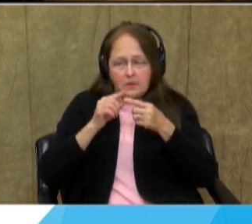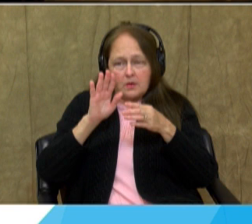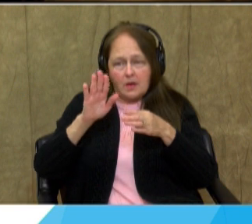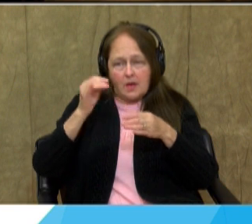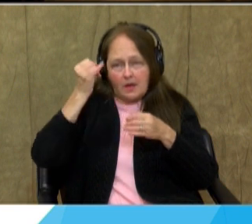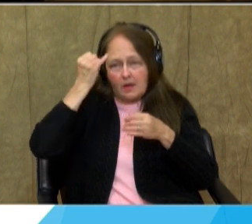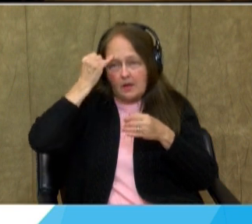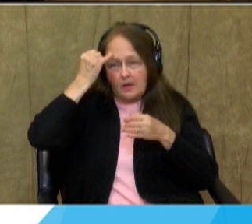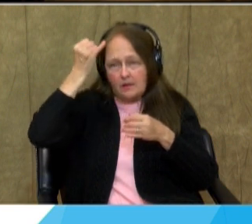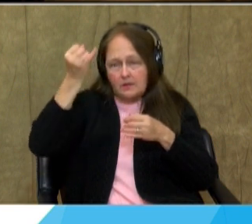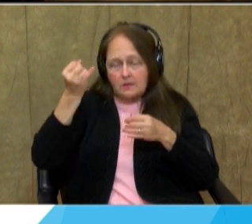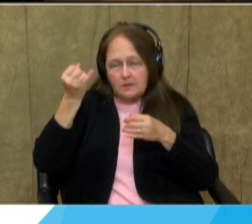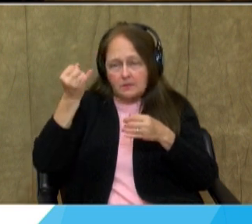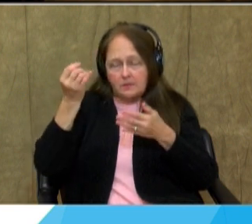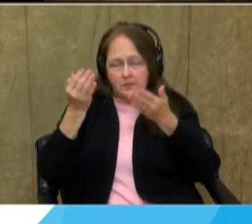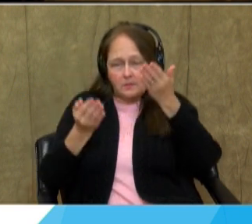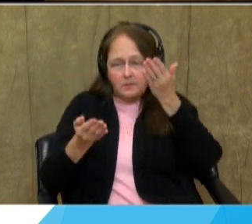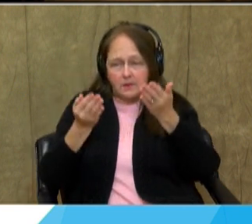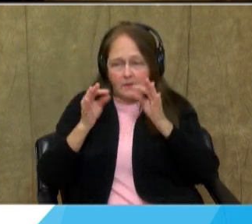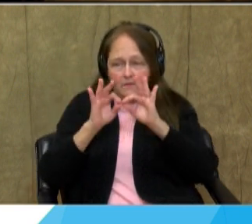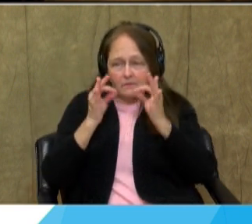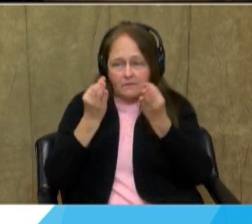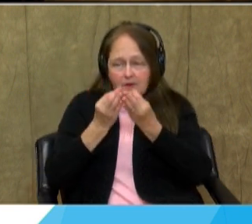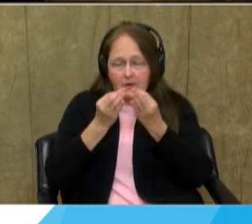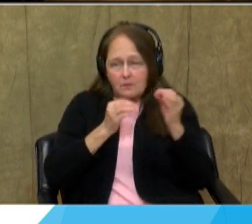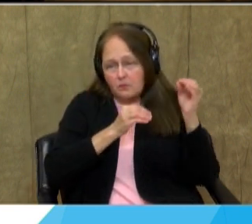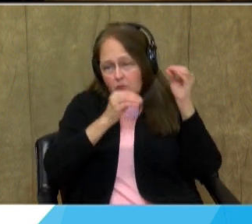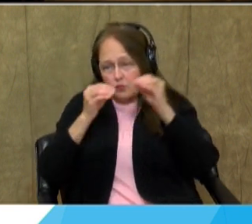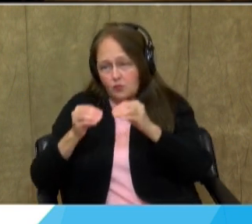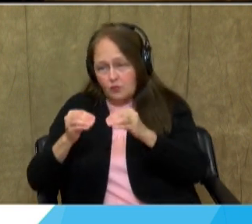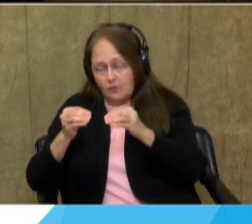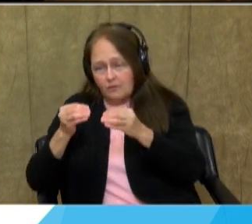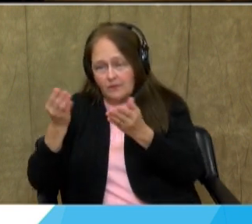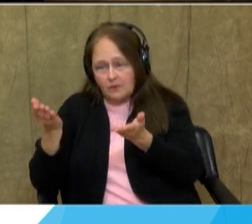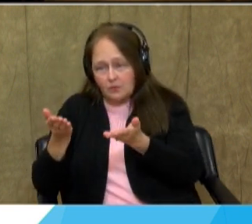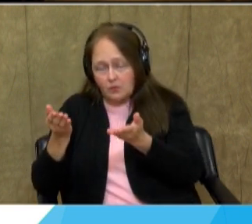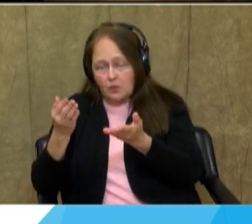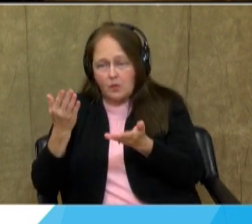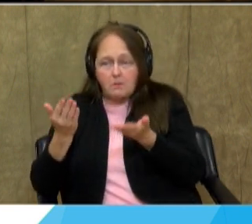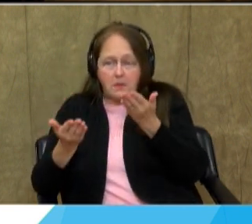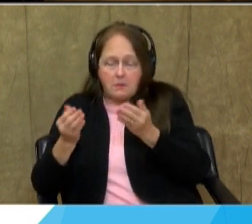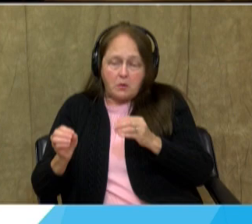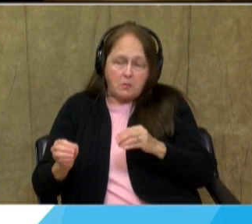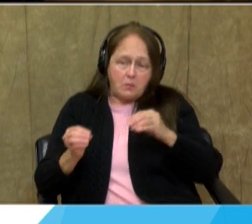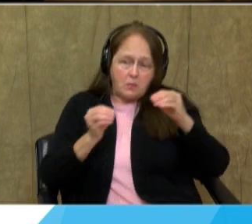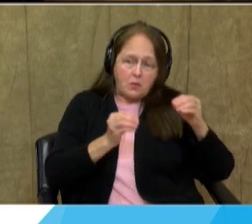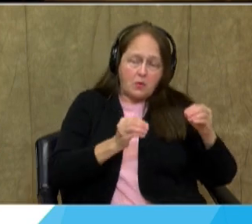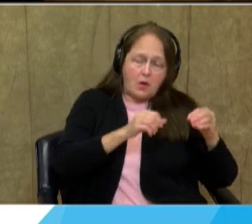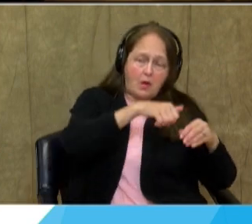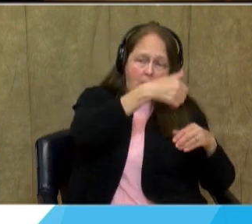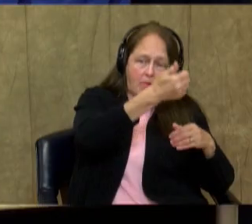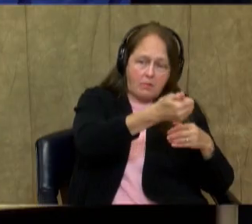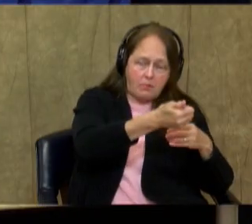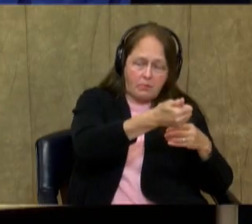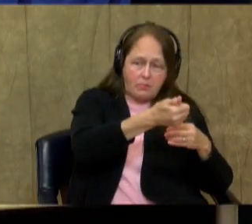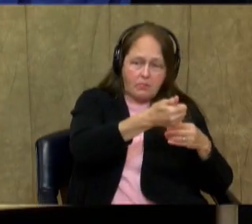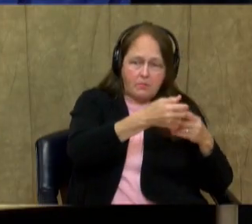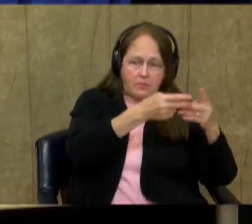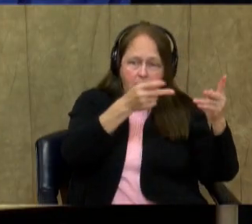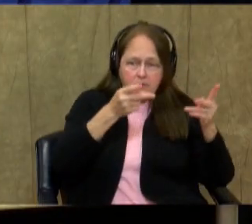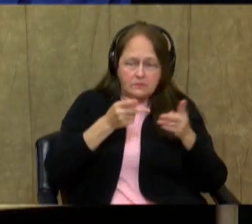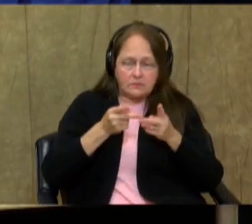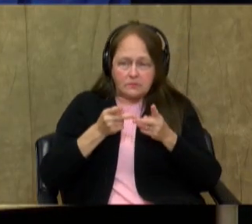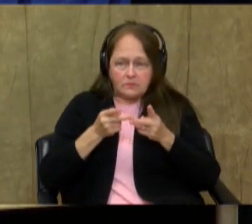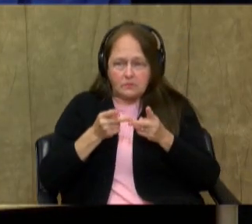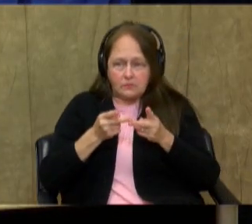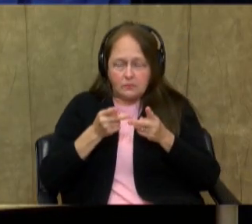idea. This family either just moved or is getting ready to move in somewhere.